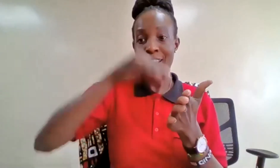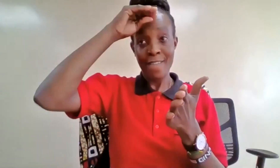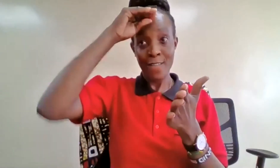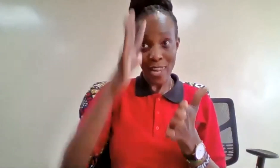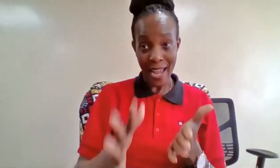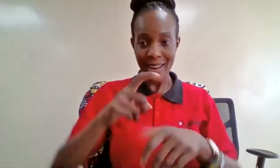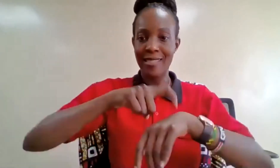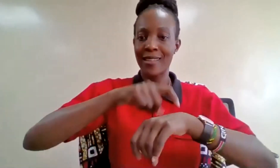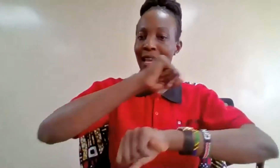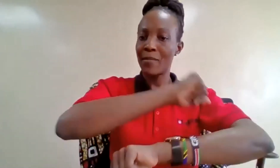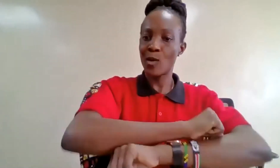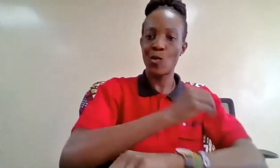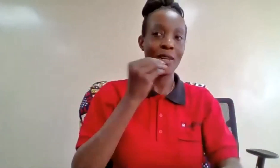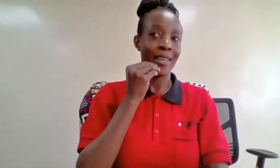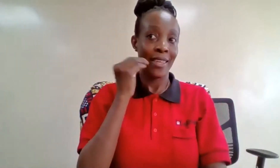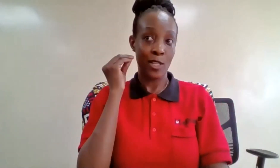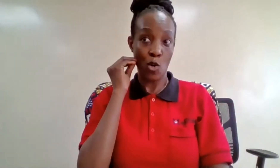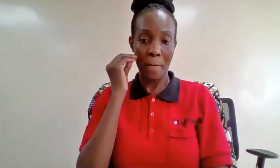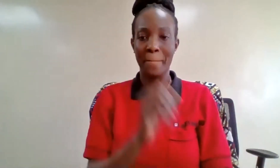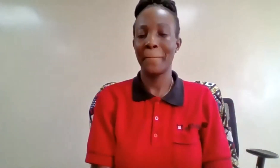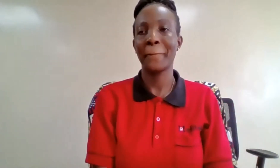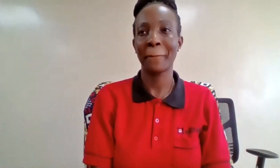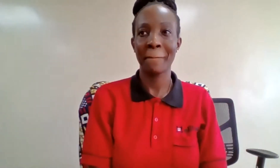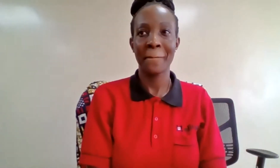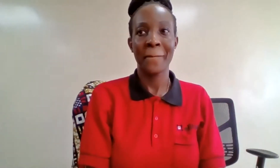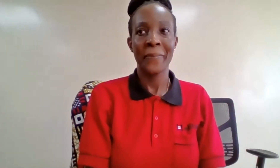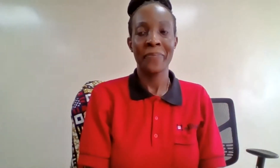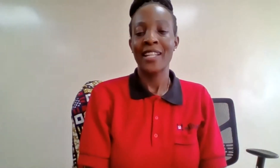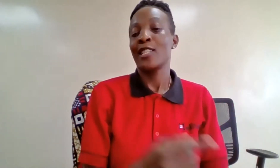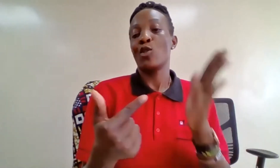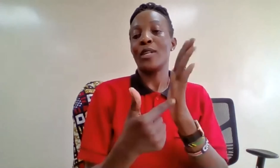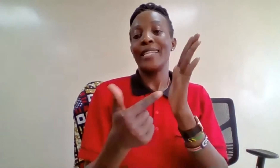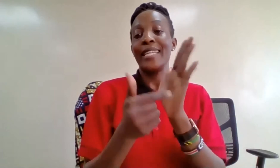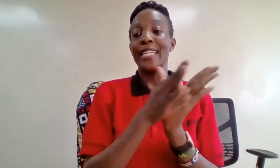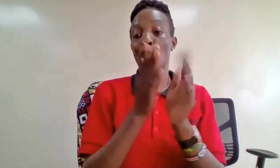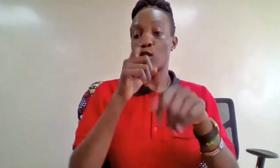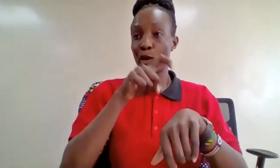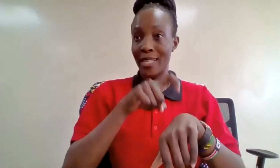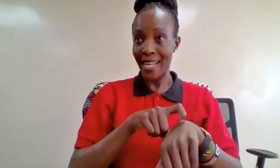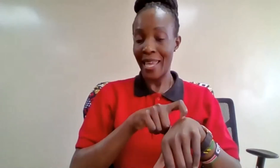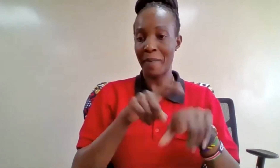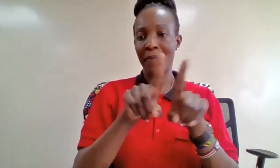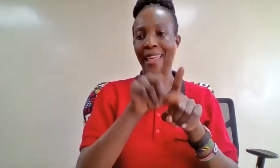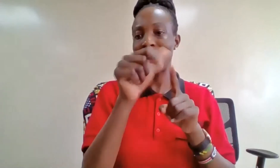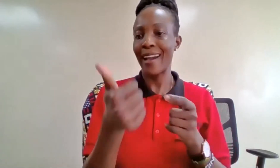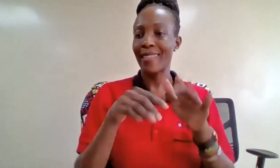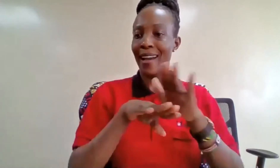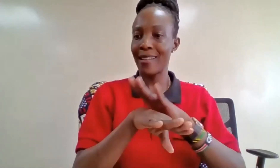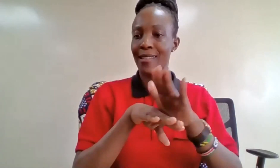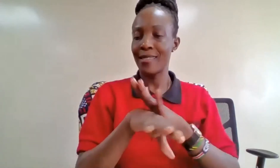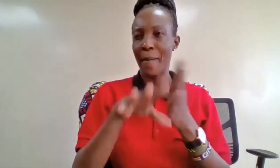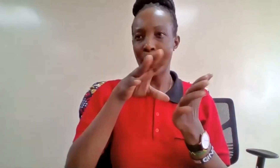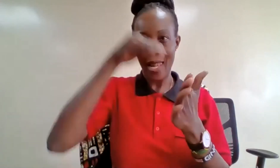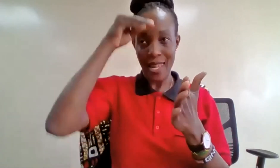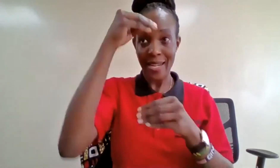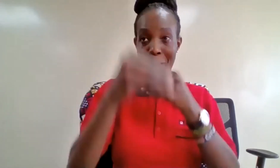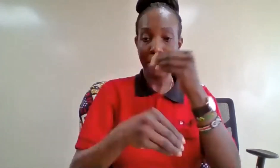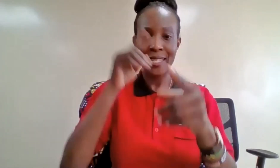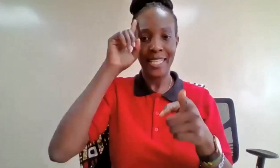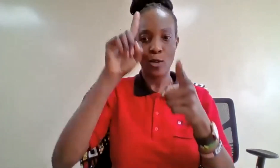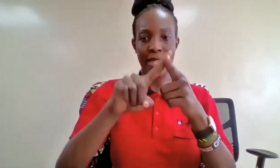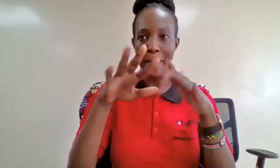to have comprehension. We are truly interested in digital